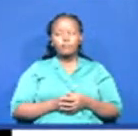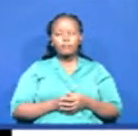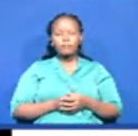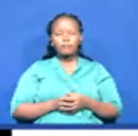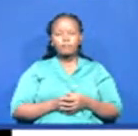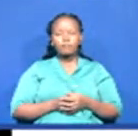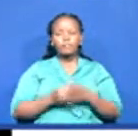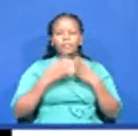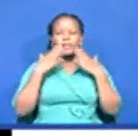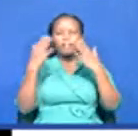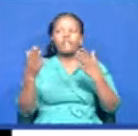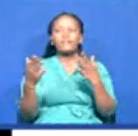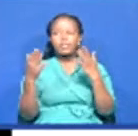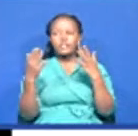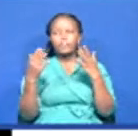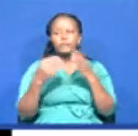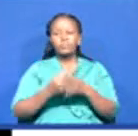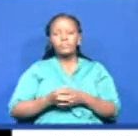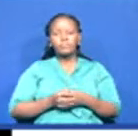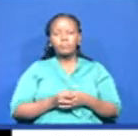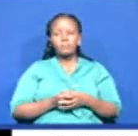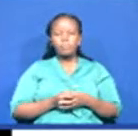Thank you.